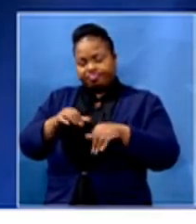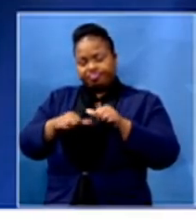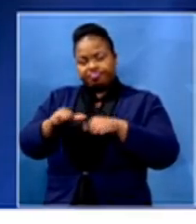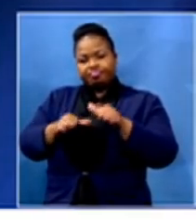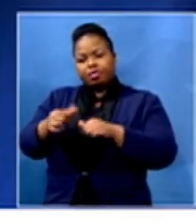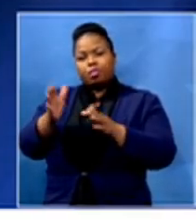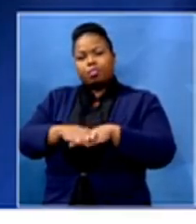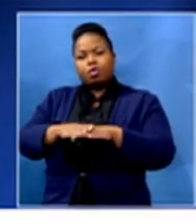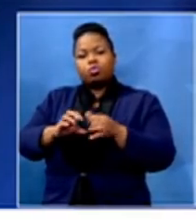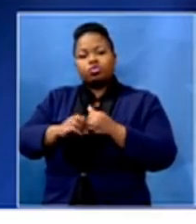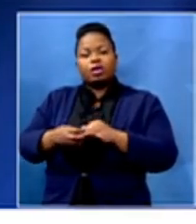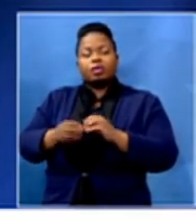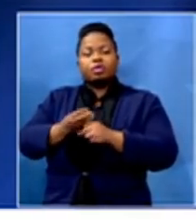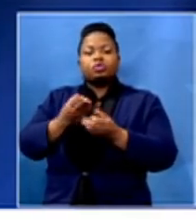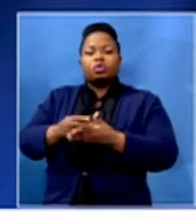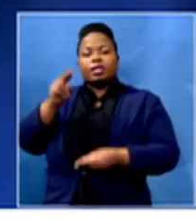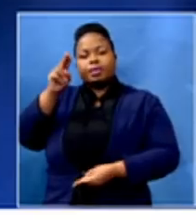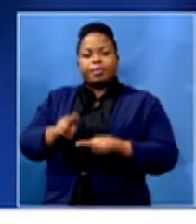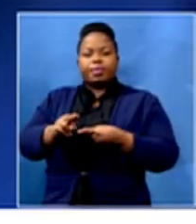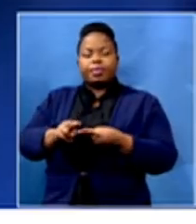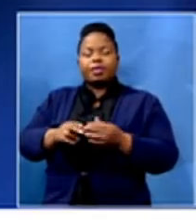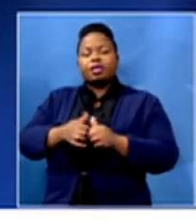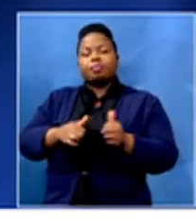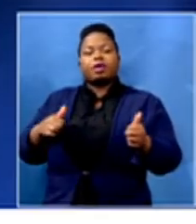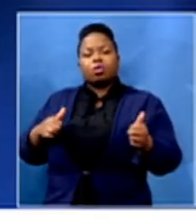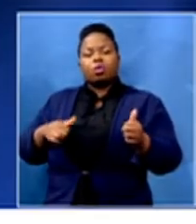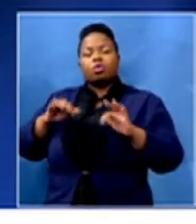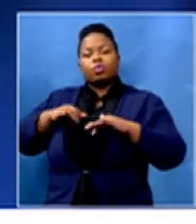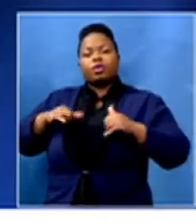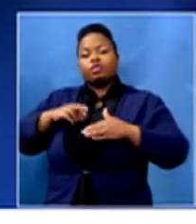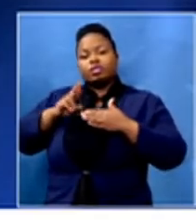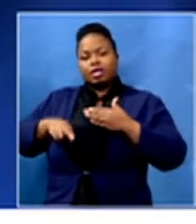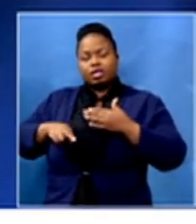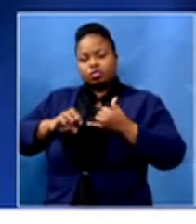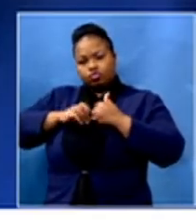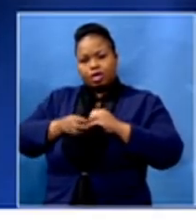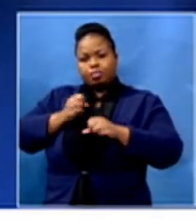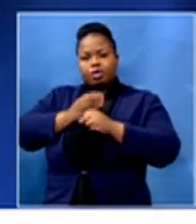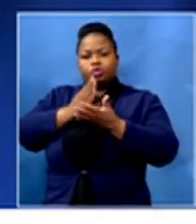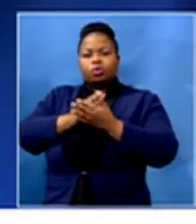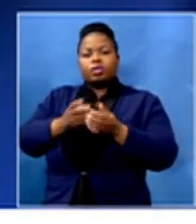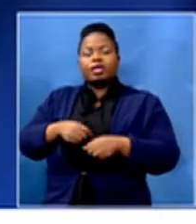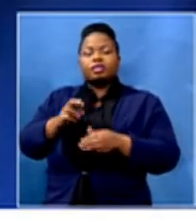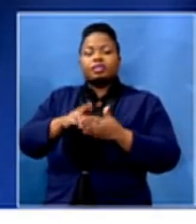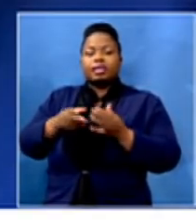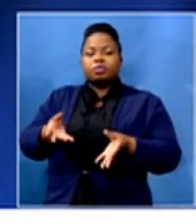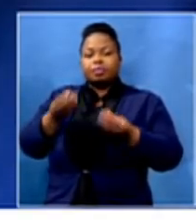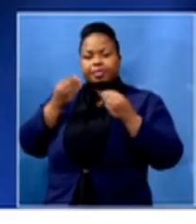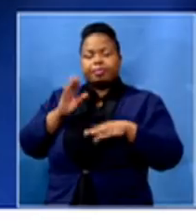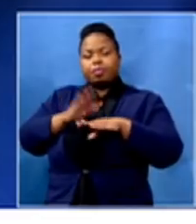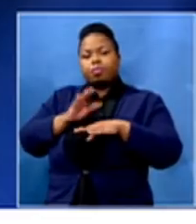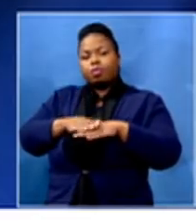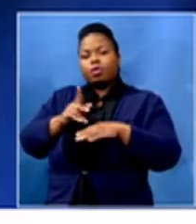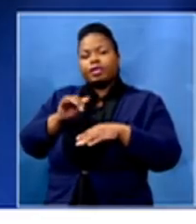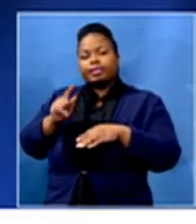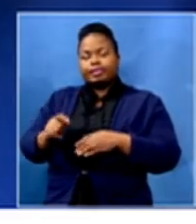our best to reduce the backlog, and we're trying to increase as much as possible on more kids to be able to do the